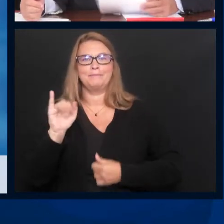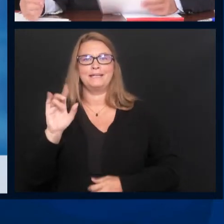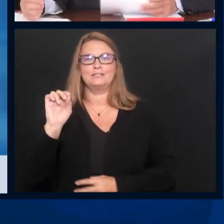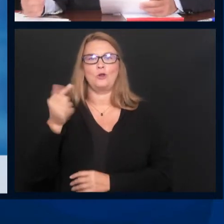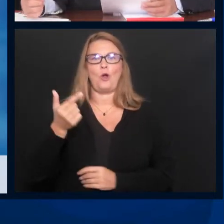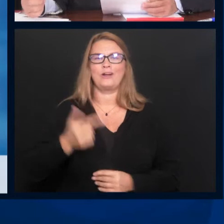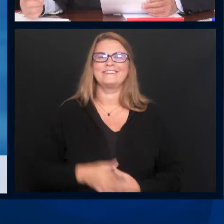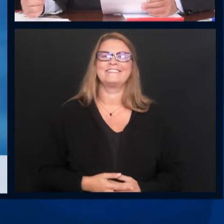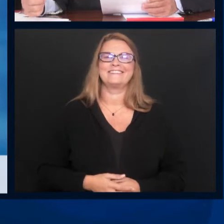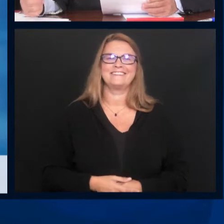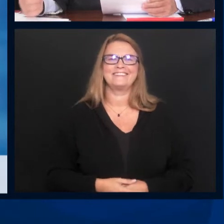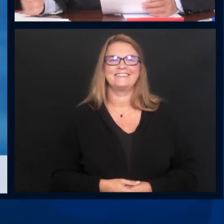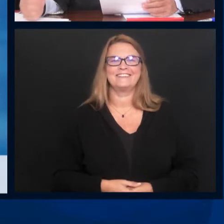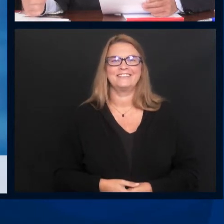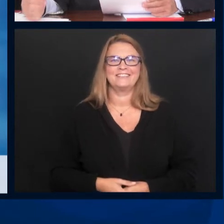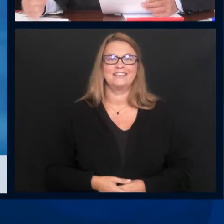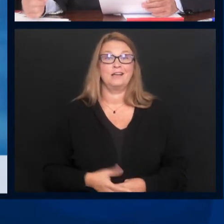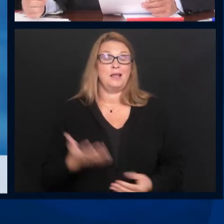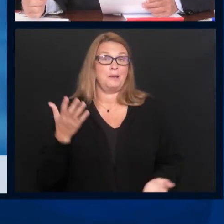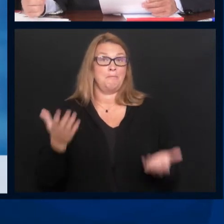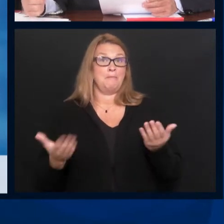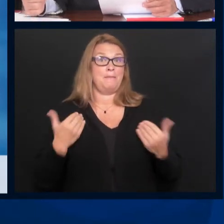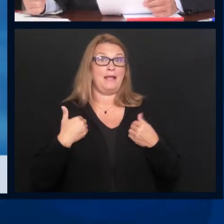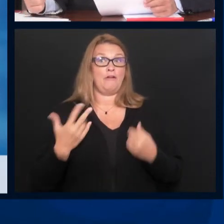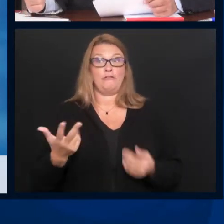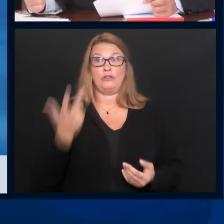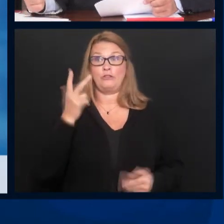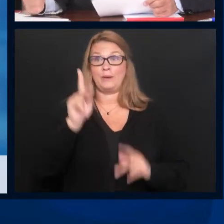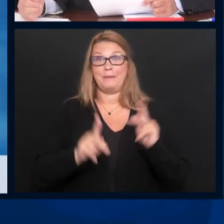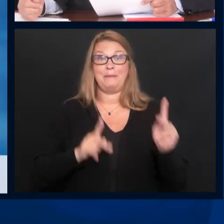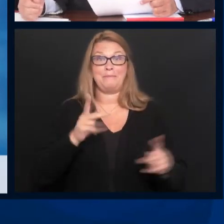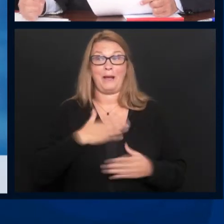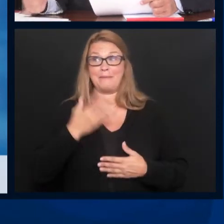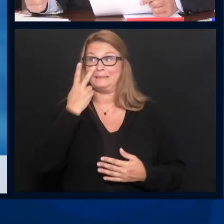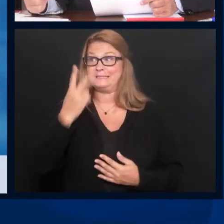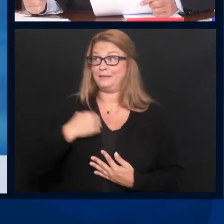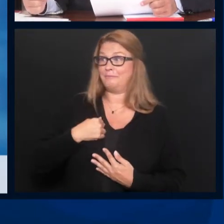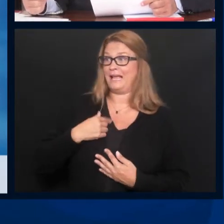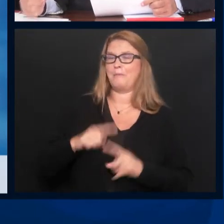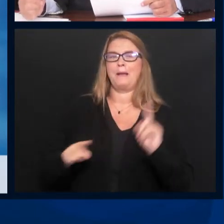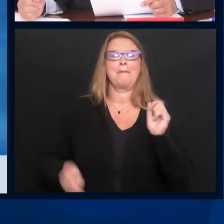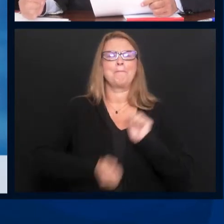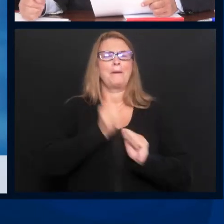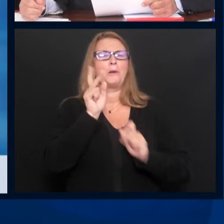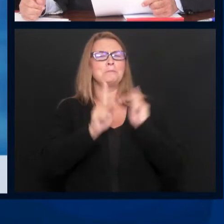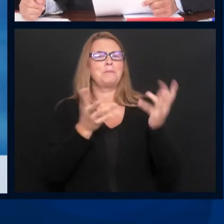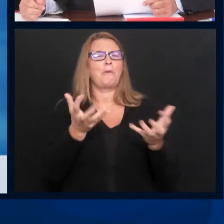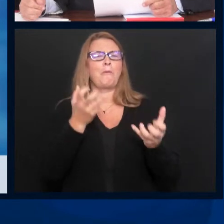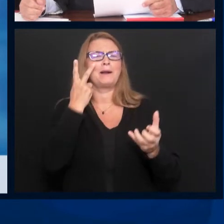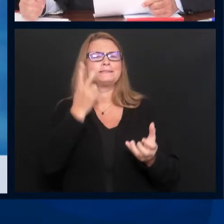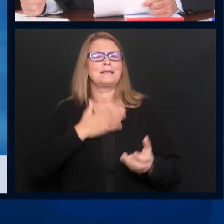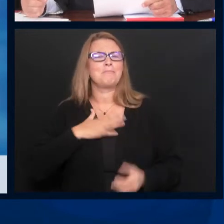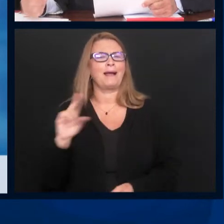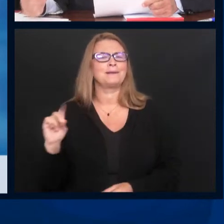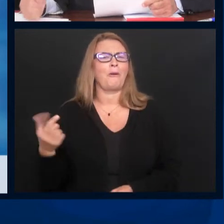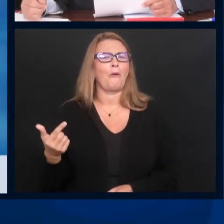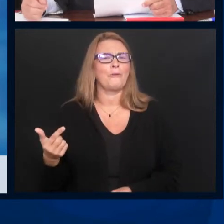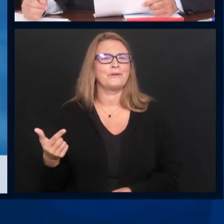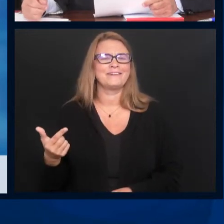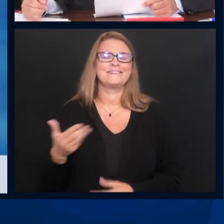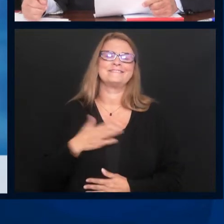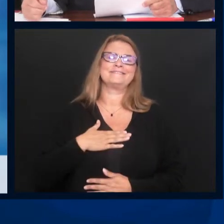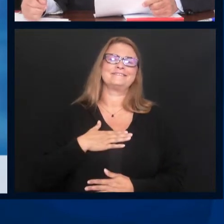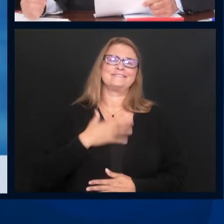probably, maybe there'll be 3 people there that'll be happy to see me, but I know a lot of people will be happy to see baby dog, and I say that in jest